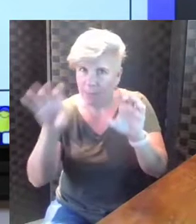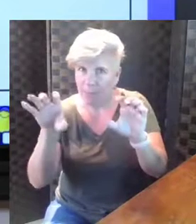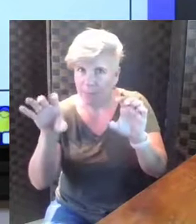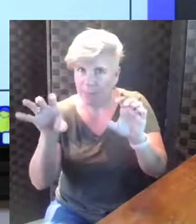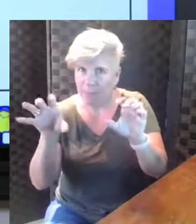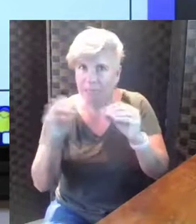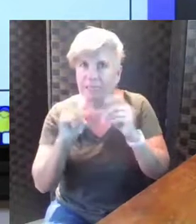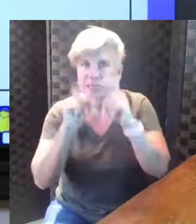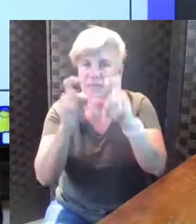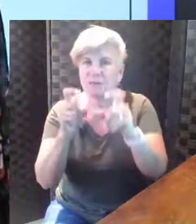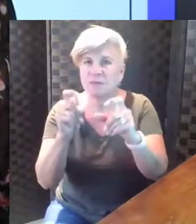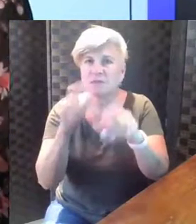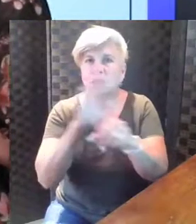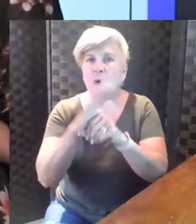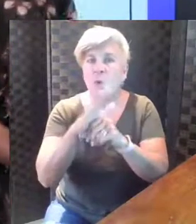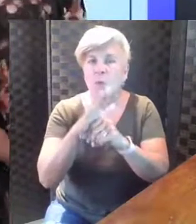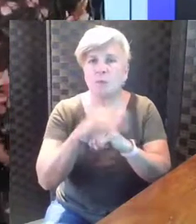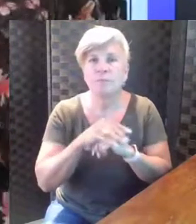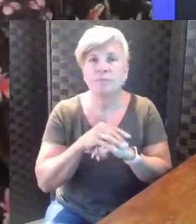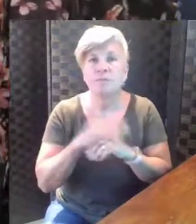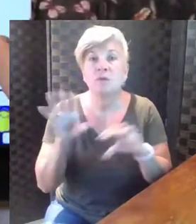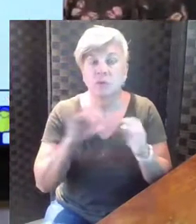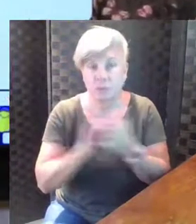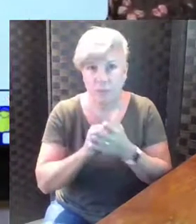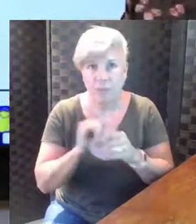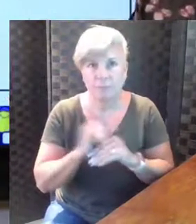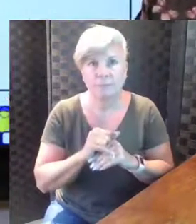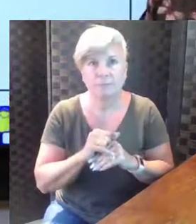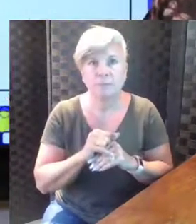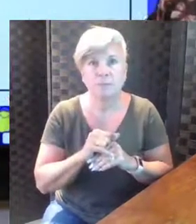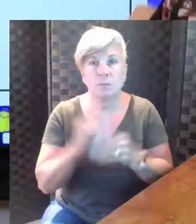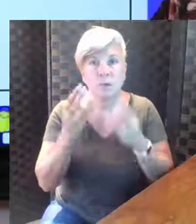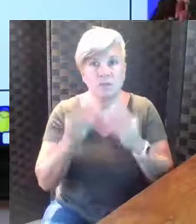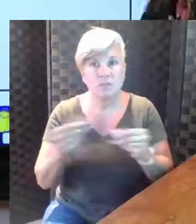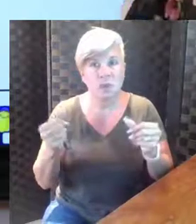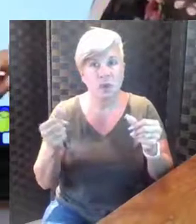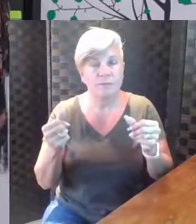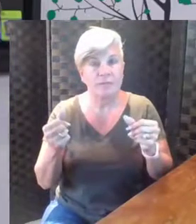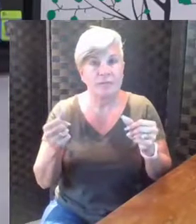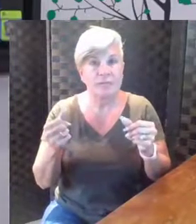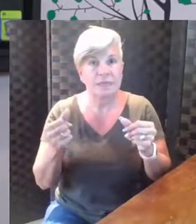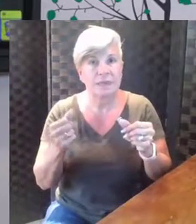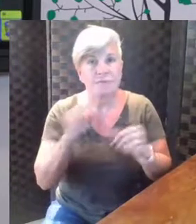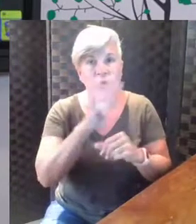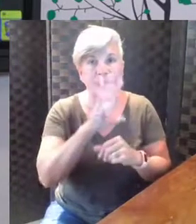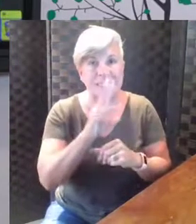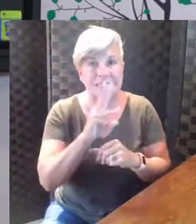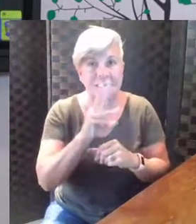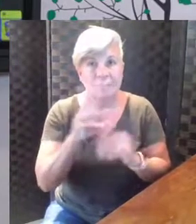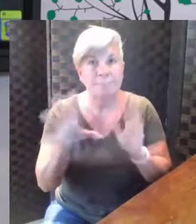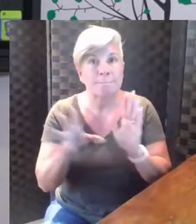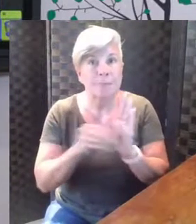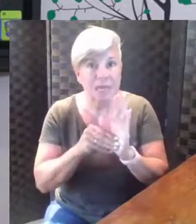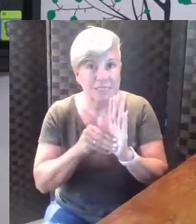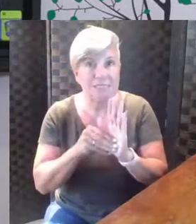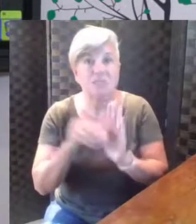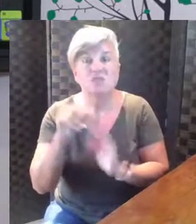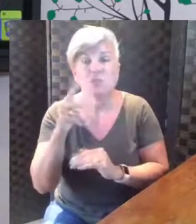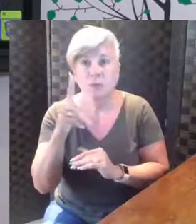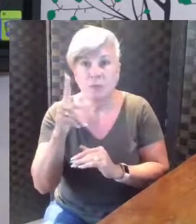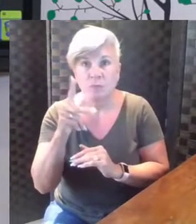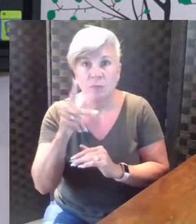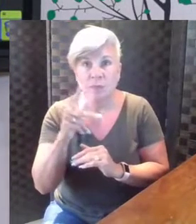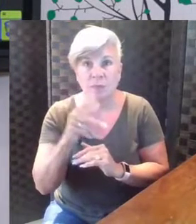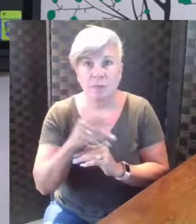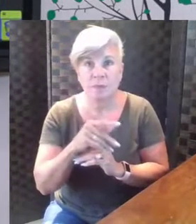to get us the whole. So we're going to do that today. We're going to be solving 46 plus 23, and